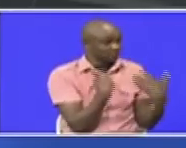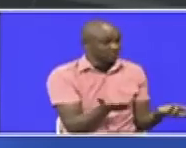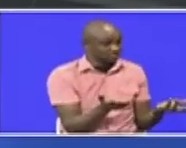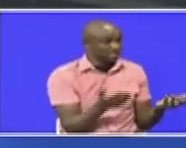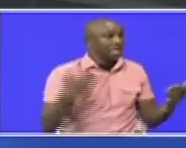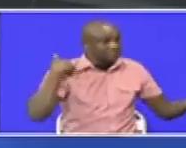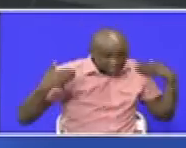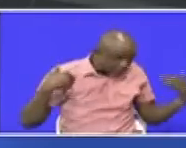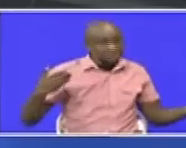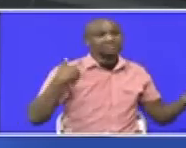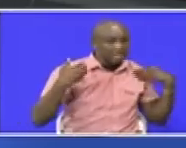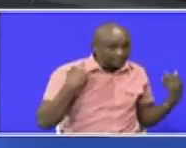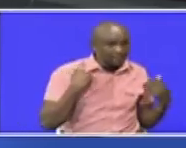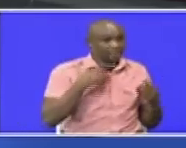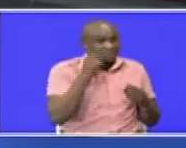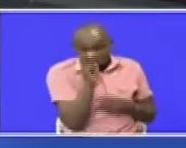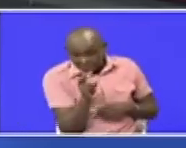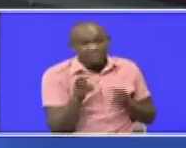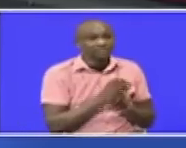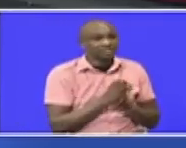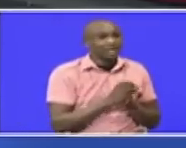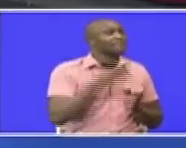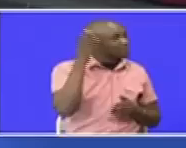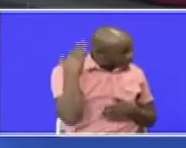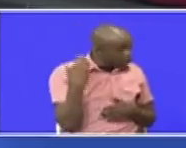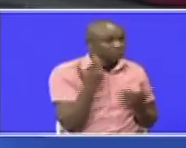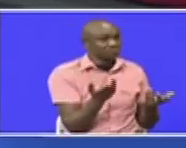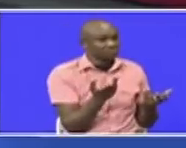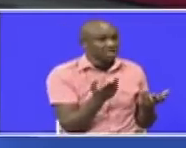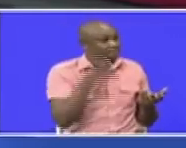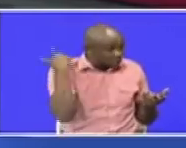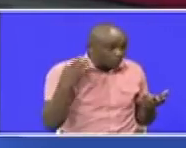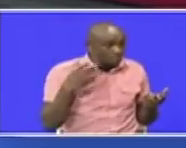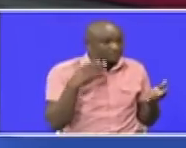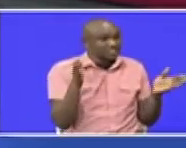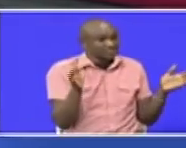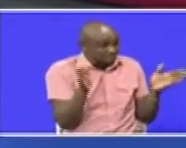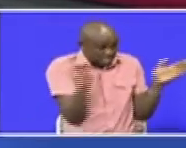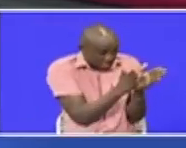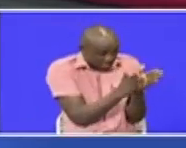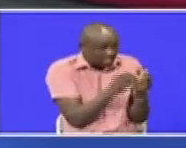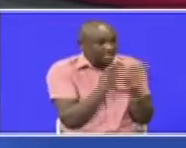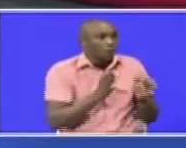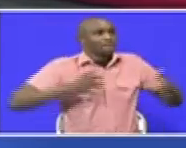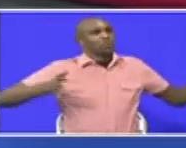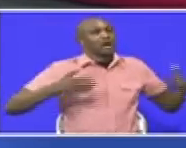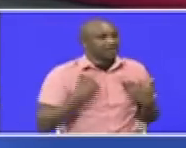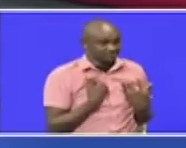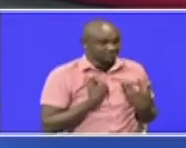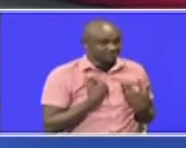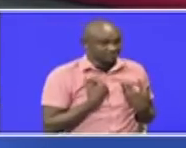course, interrupted. Yes. Angalia mwili yangu. I was very skinny at some point. Size 8. Now I've increased.